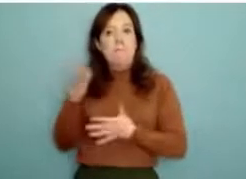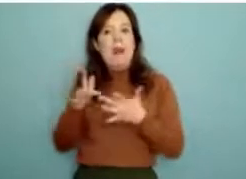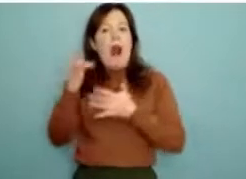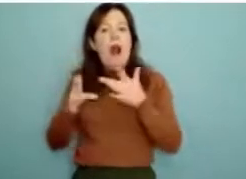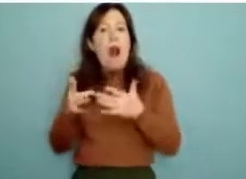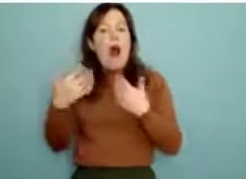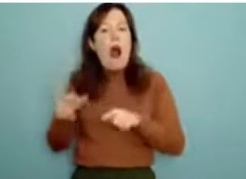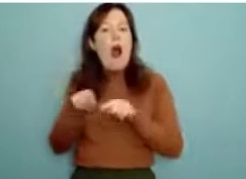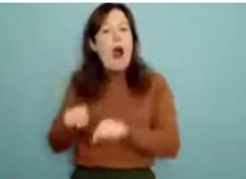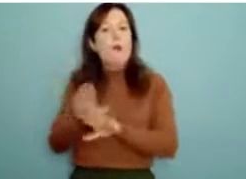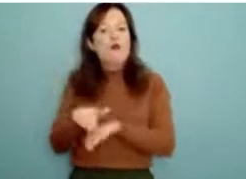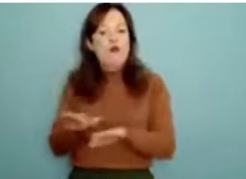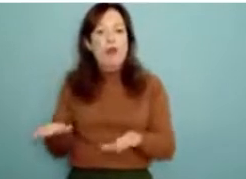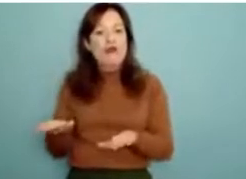children.